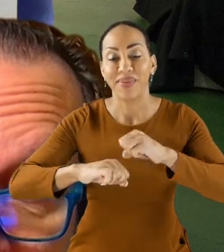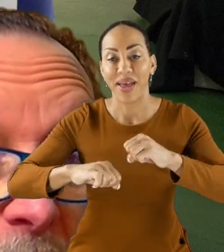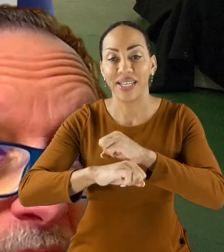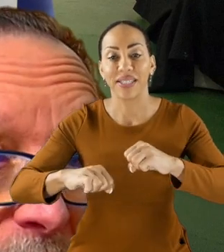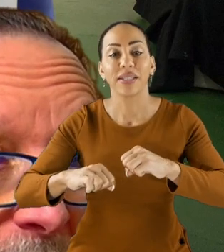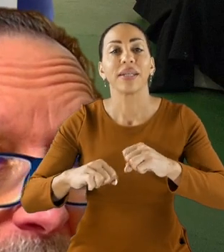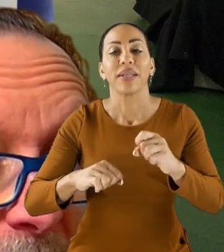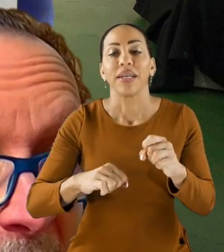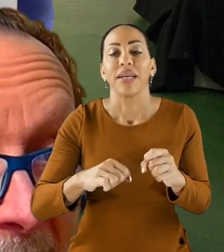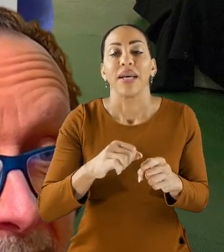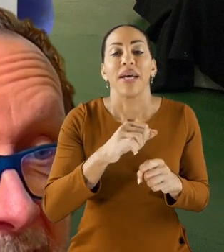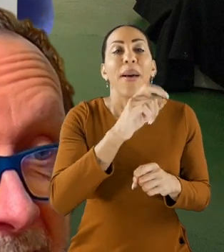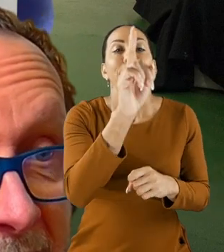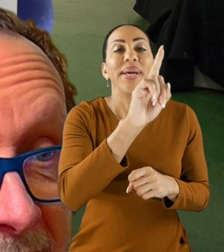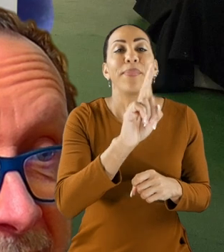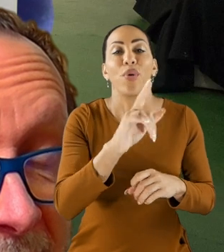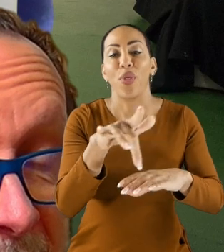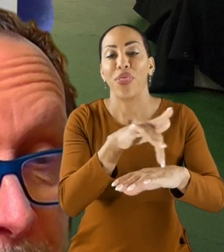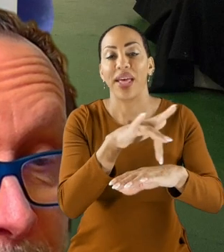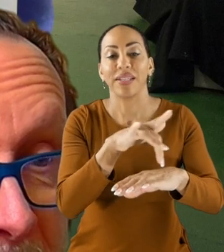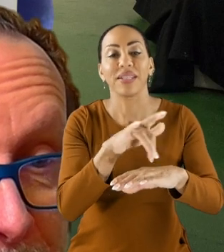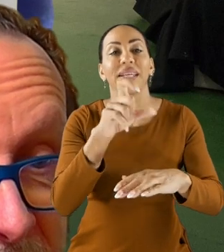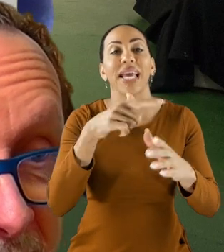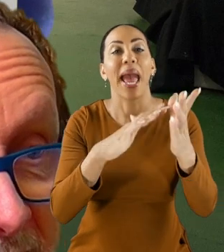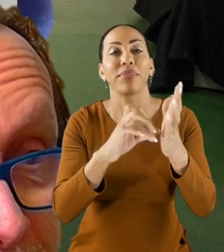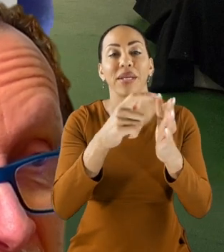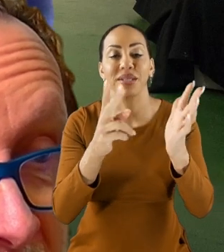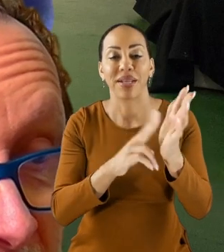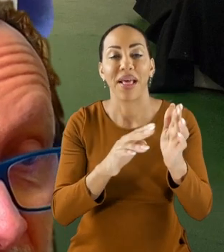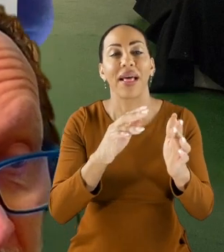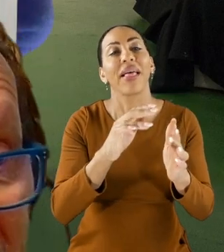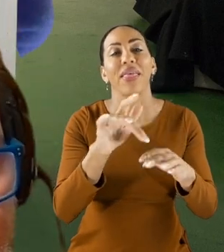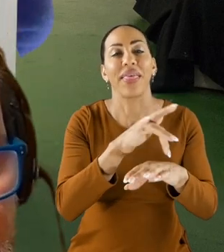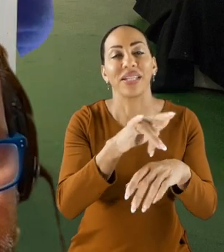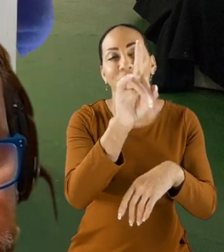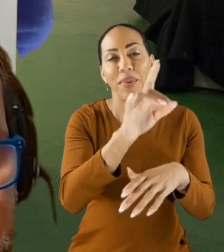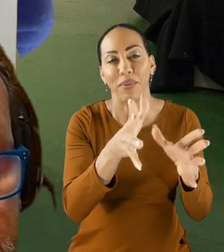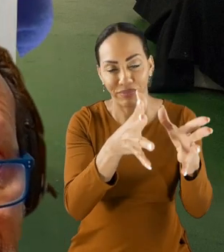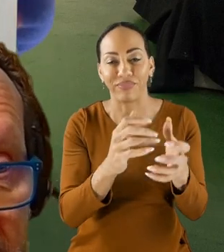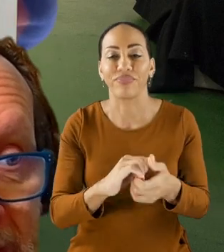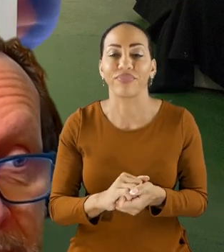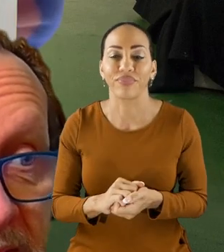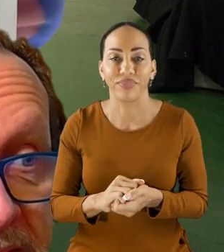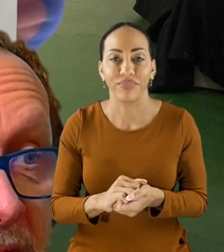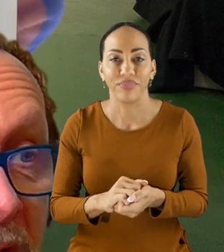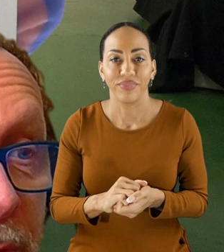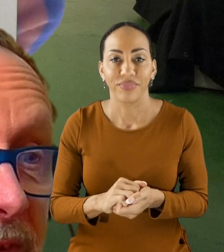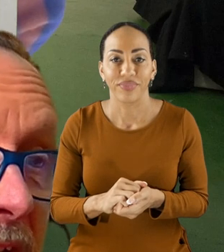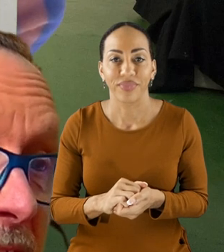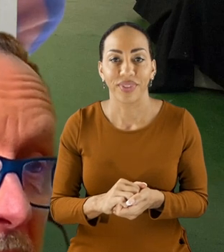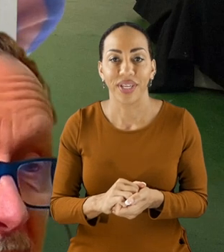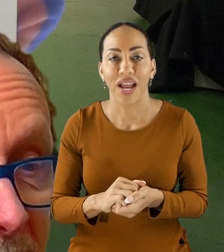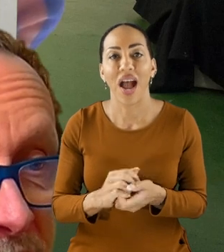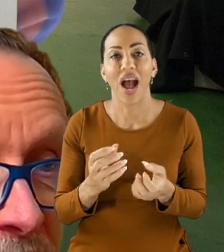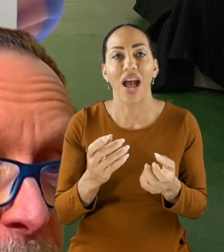we're in the rehearsal space at the theatre, at the People's Theatre, Camden People's Theatre, Camden People's Theatre. And what I've